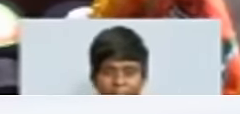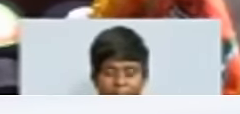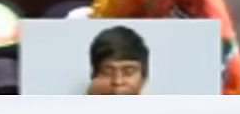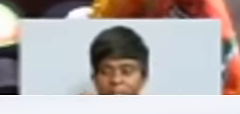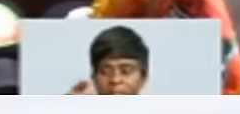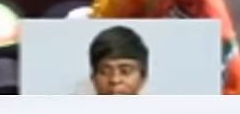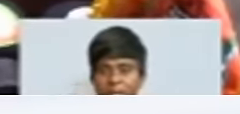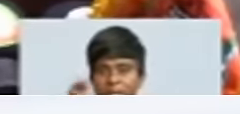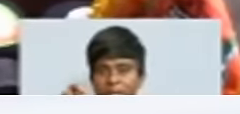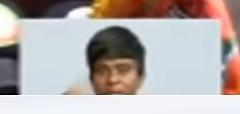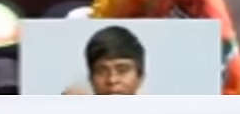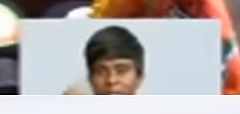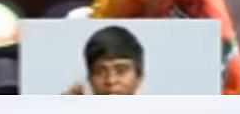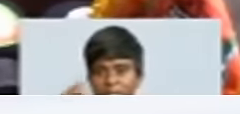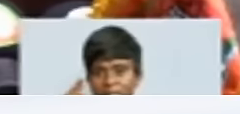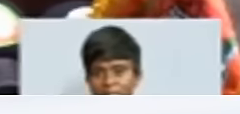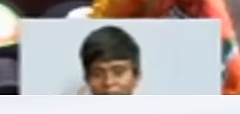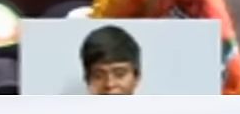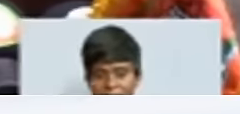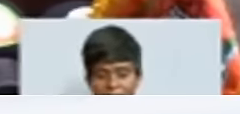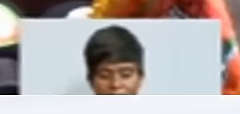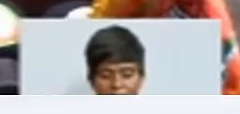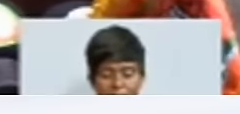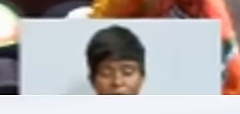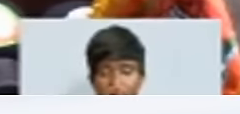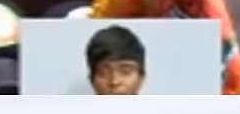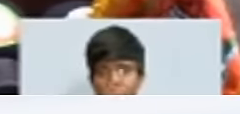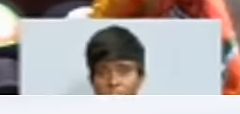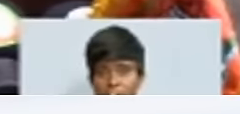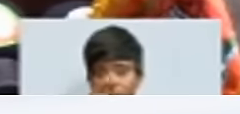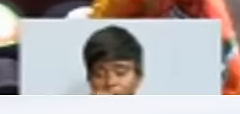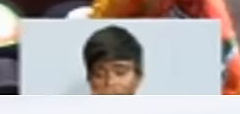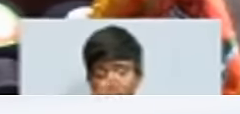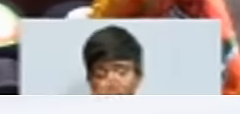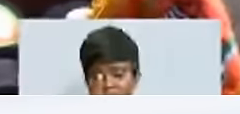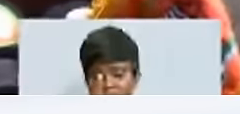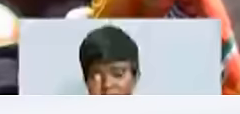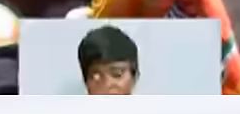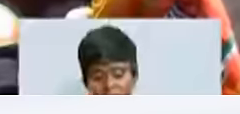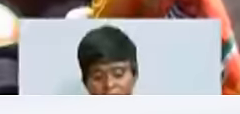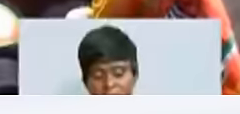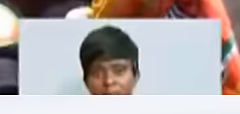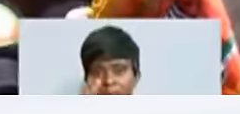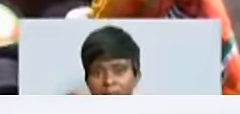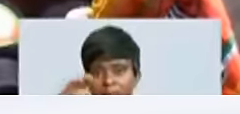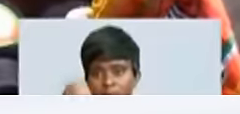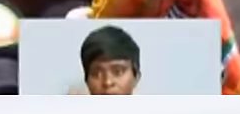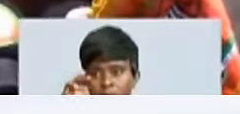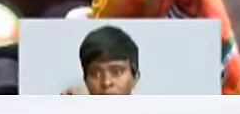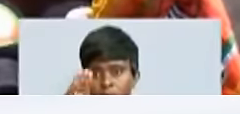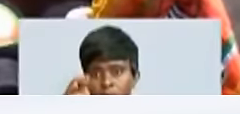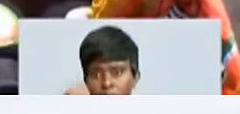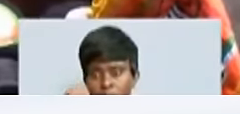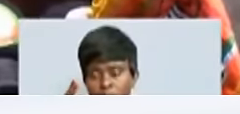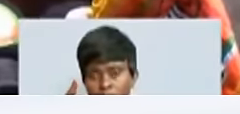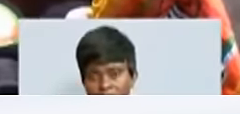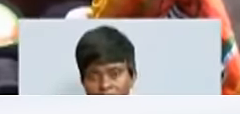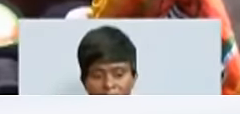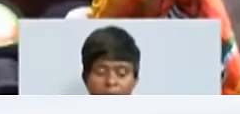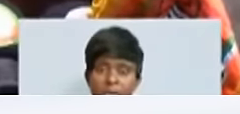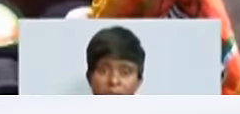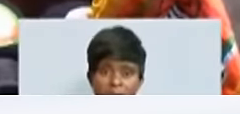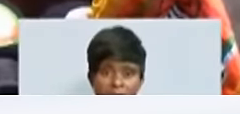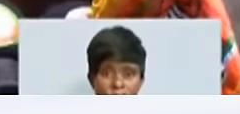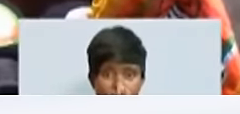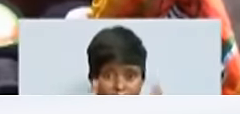Nansanga, in Mwembeshi, and Mwomboshi, two different places, Mwembeshi and Mwomboshi, have been